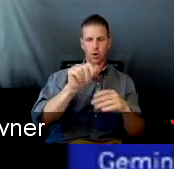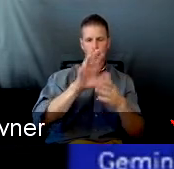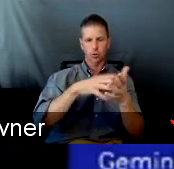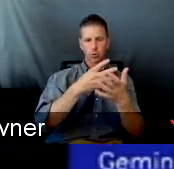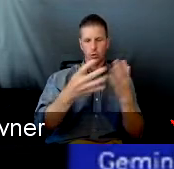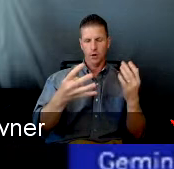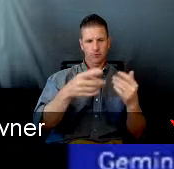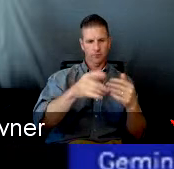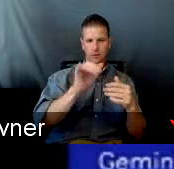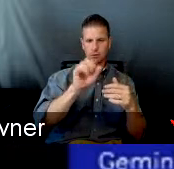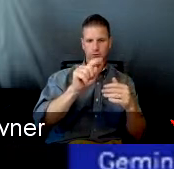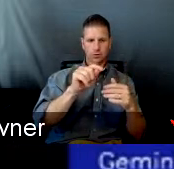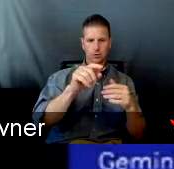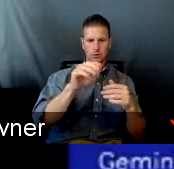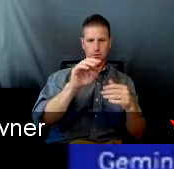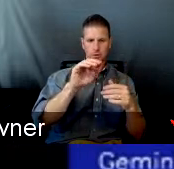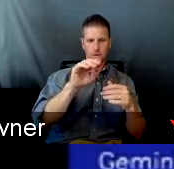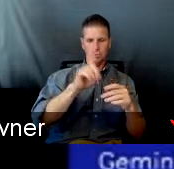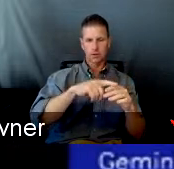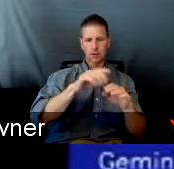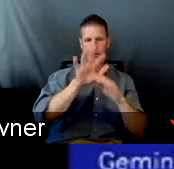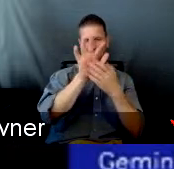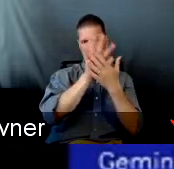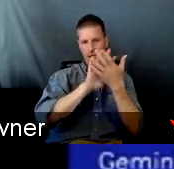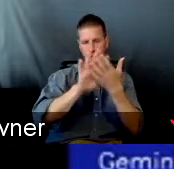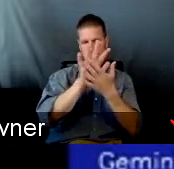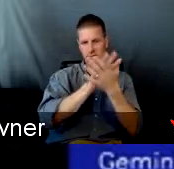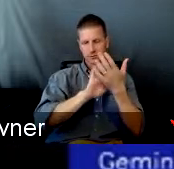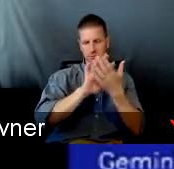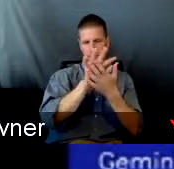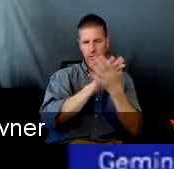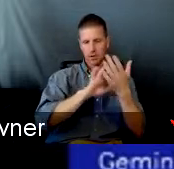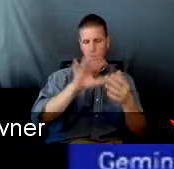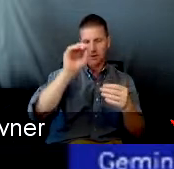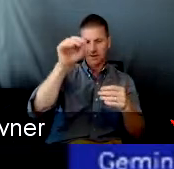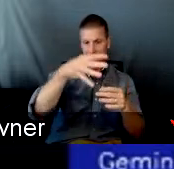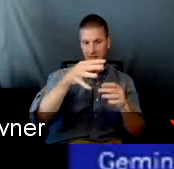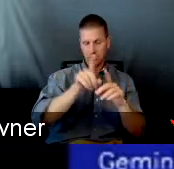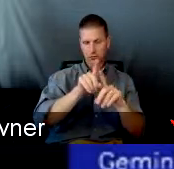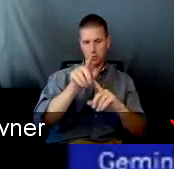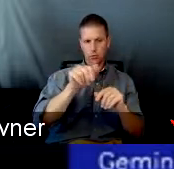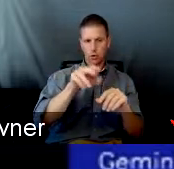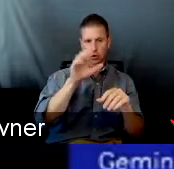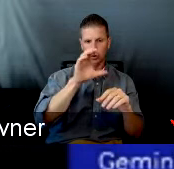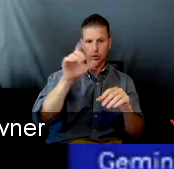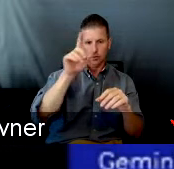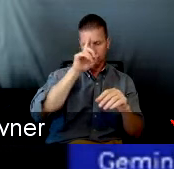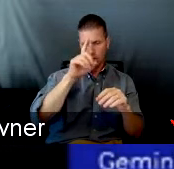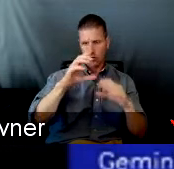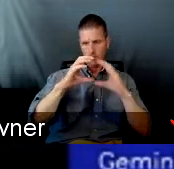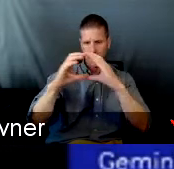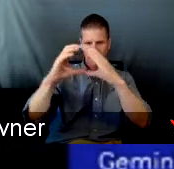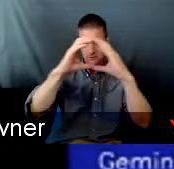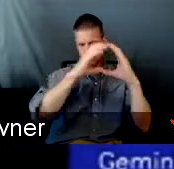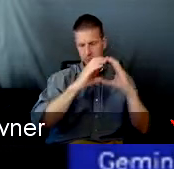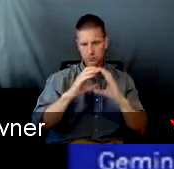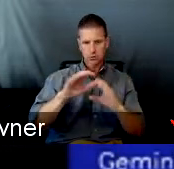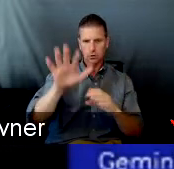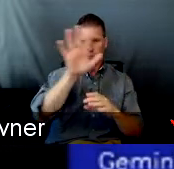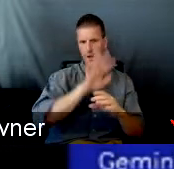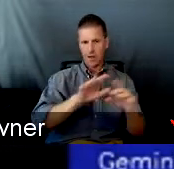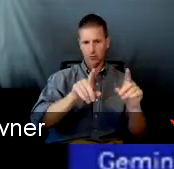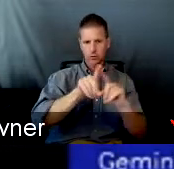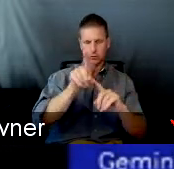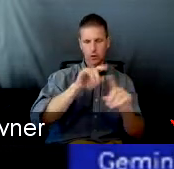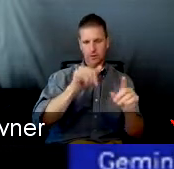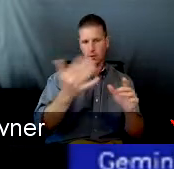just a mask to mask out the light of the star. And then we can look for planets around the stars that we observe, which is what that